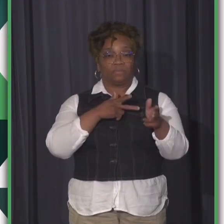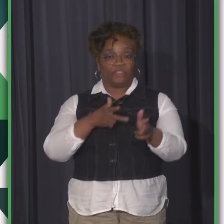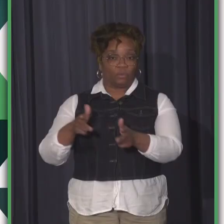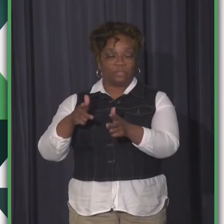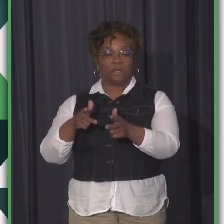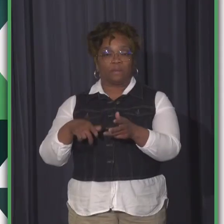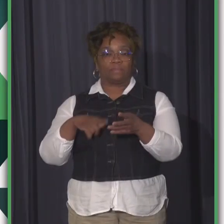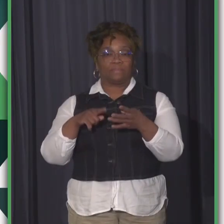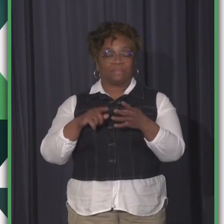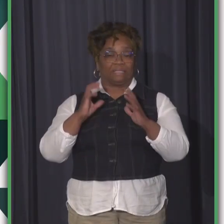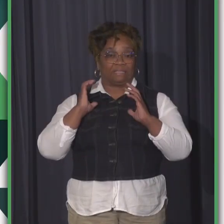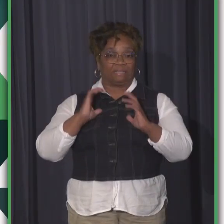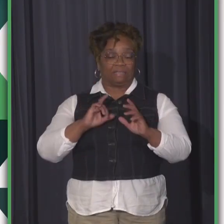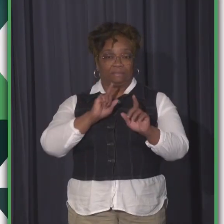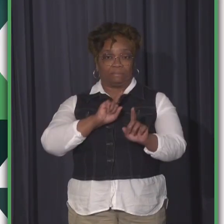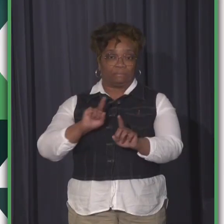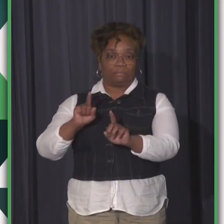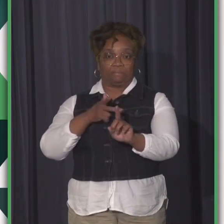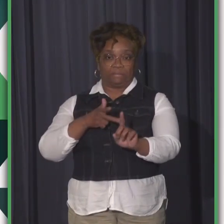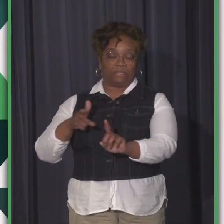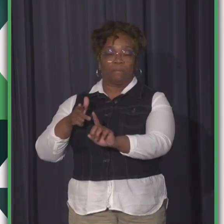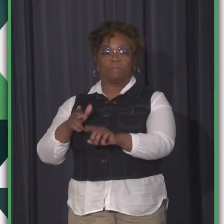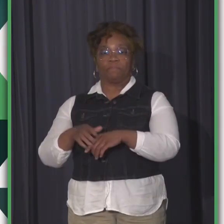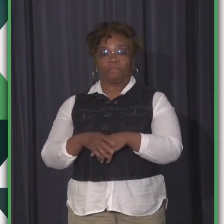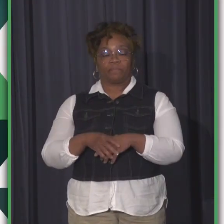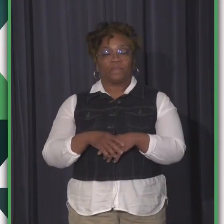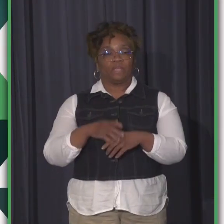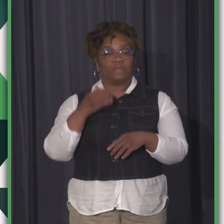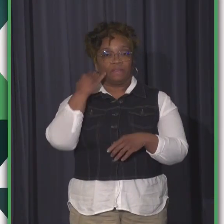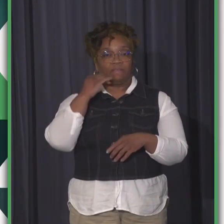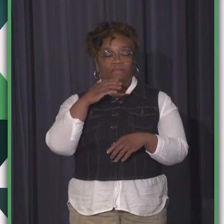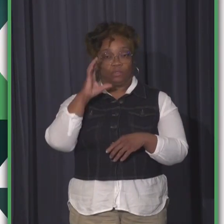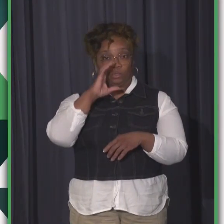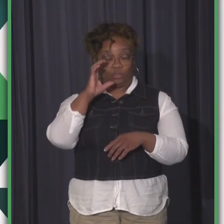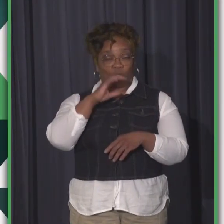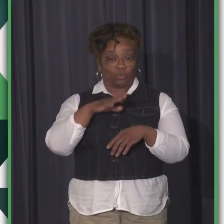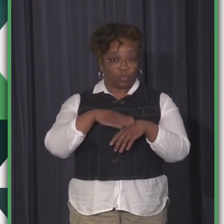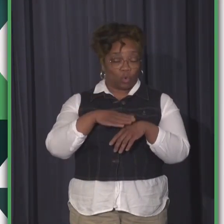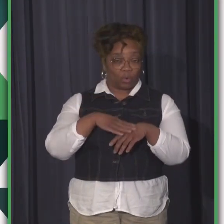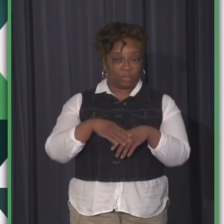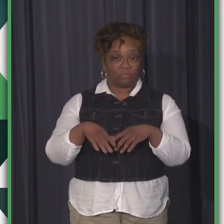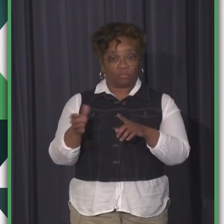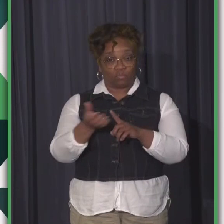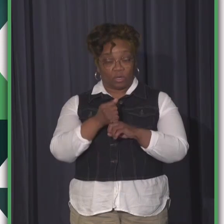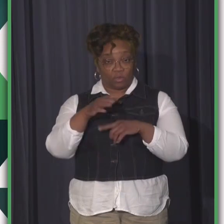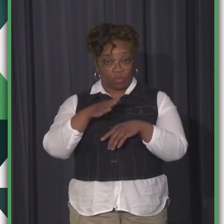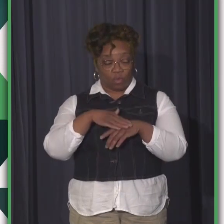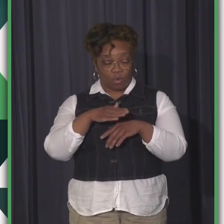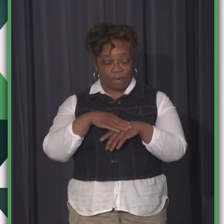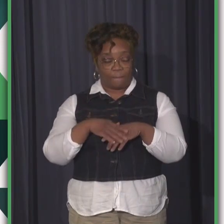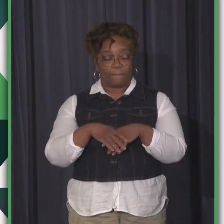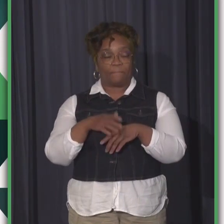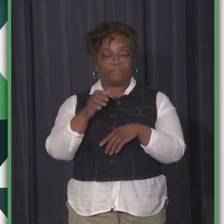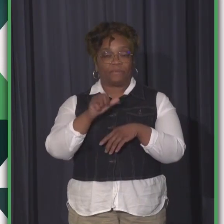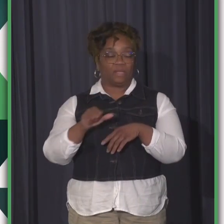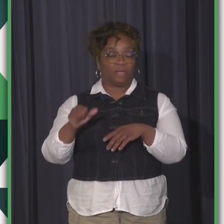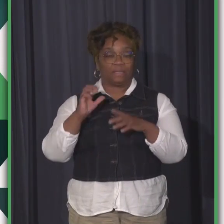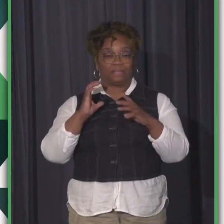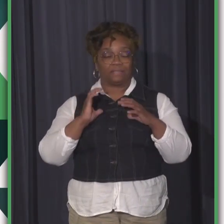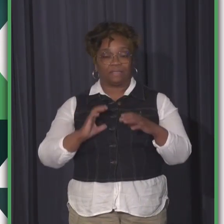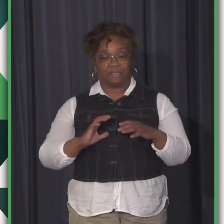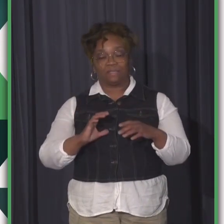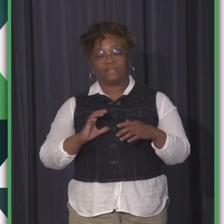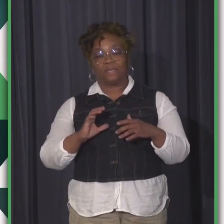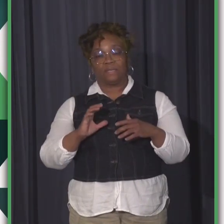stops, execution of search warrants and/or arrest warrants. Then any citizen or encounters which requires police